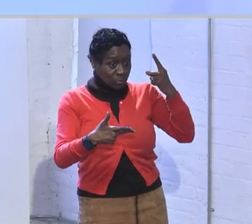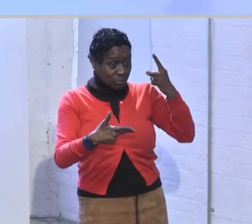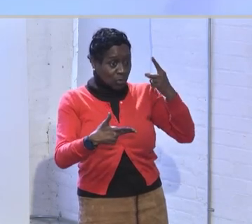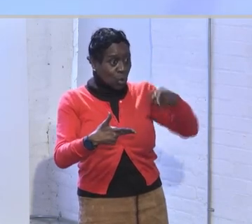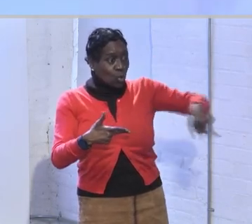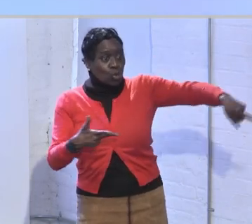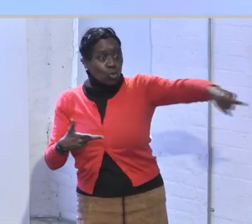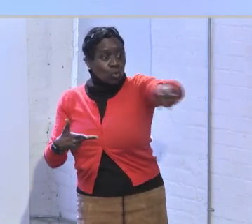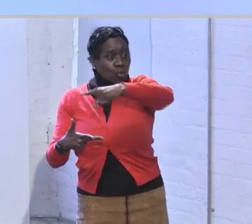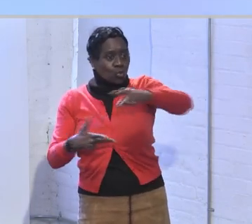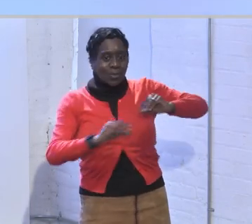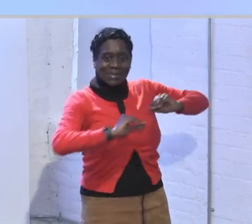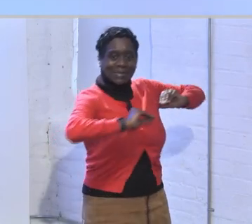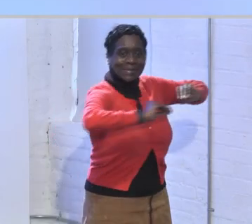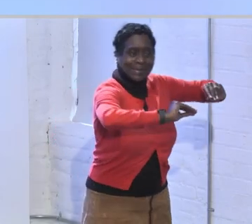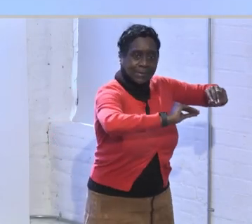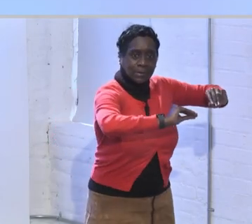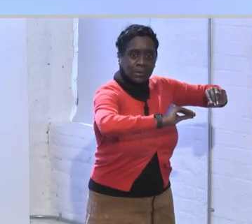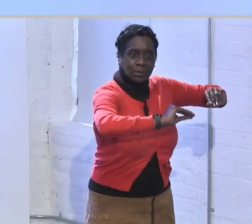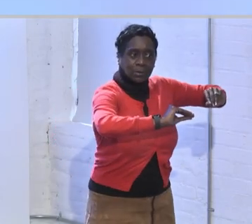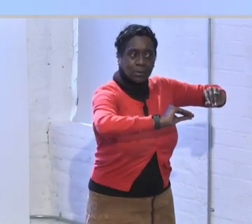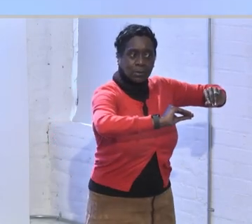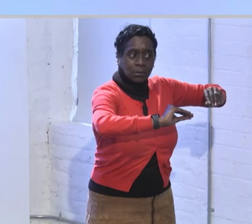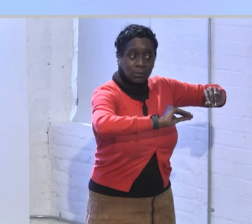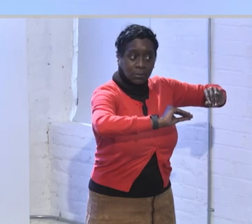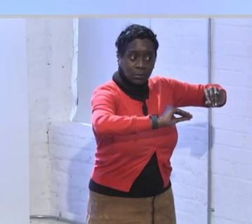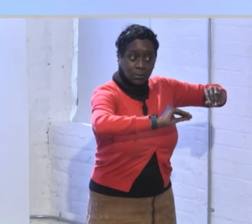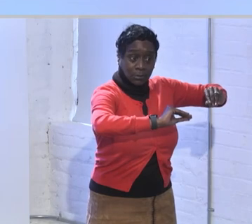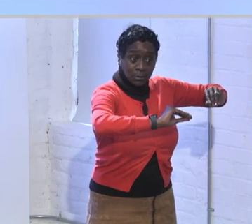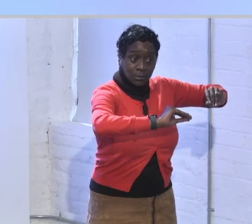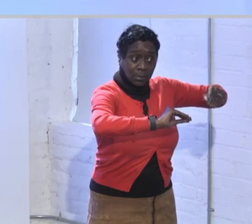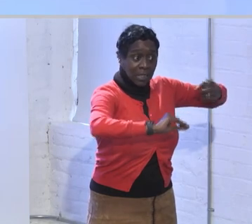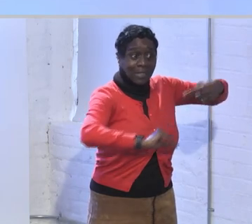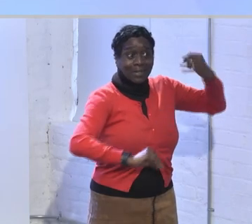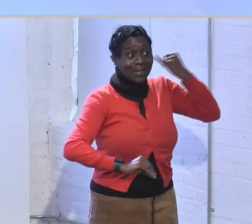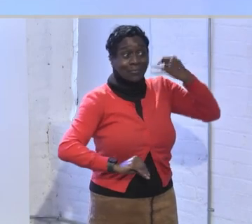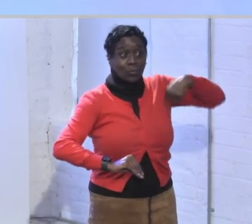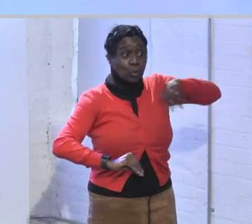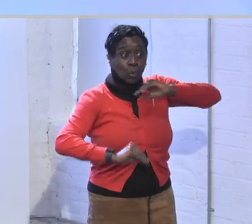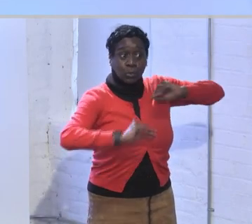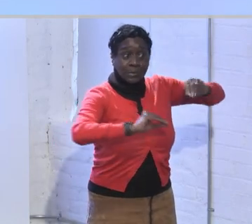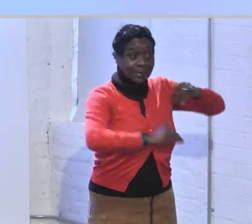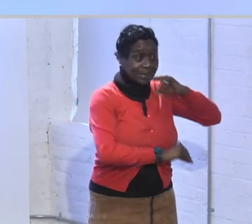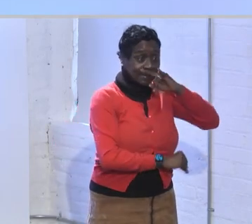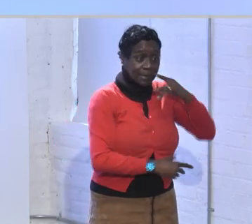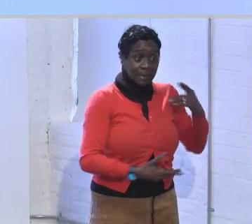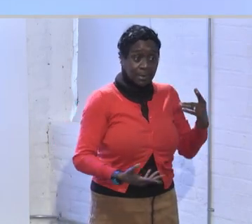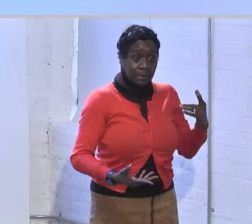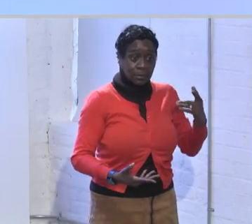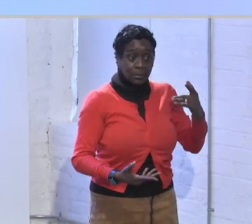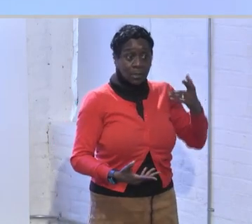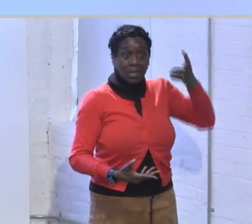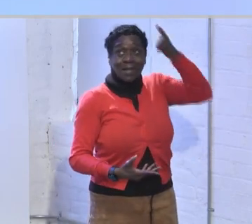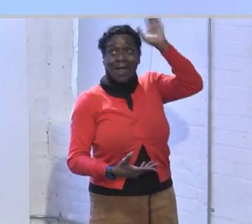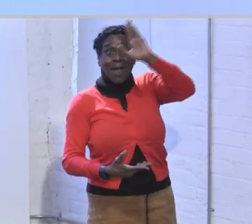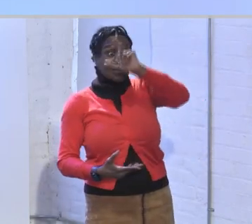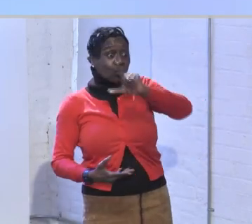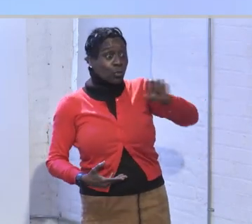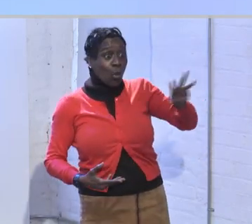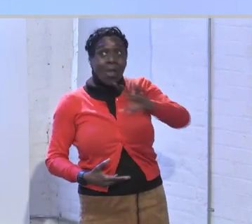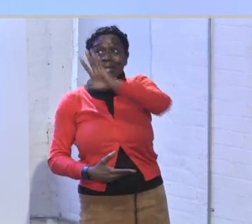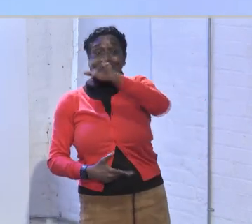you're supposed to teach those. If we don't teach our kids God's moral law and